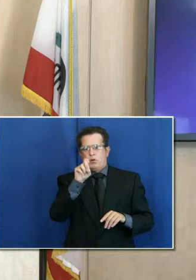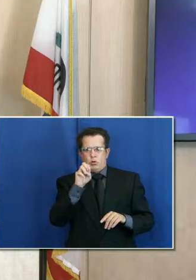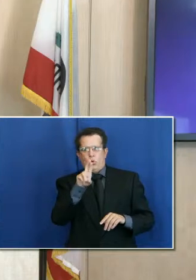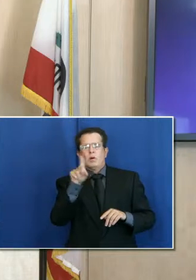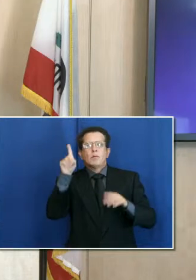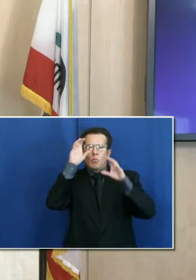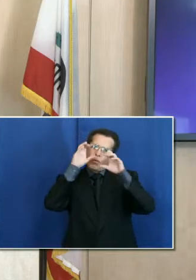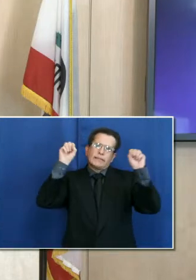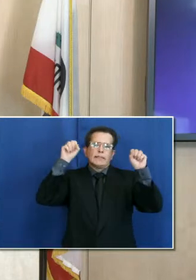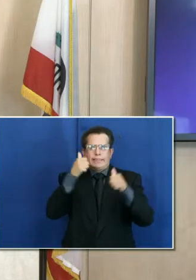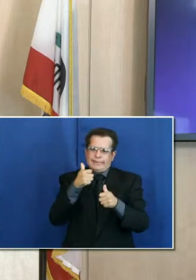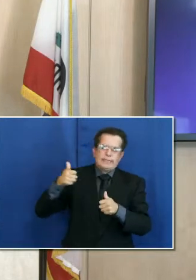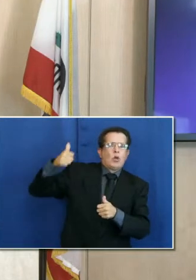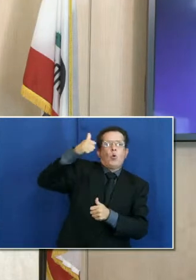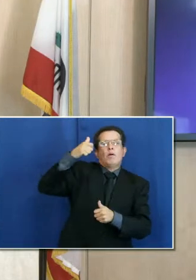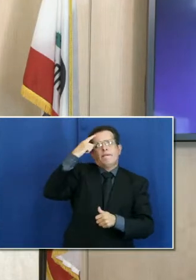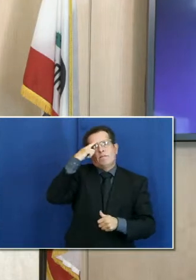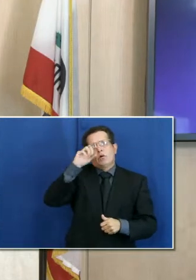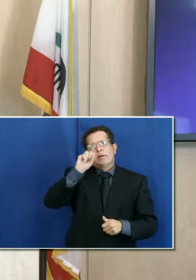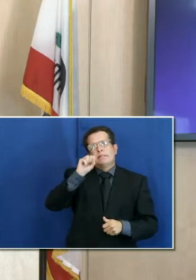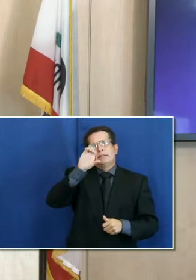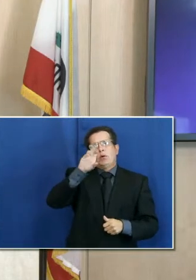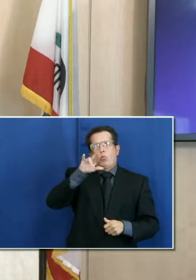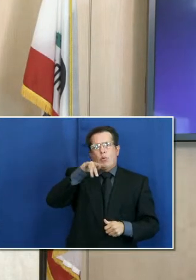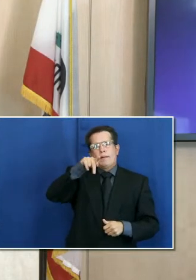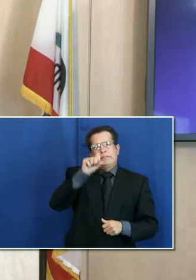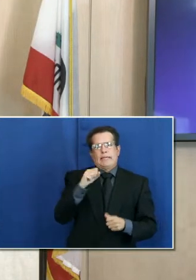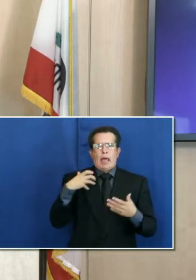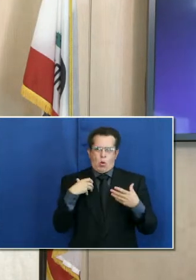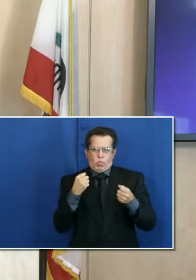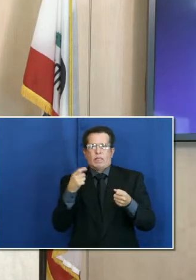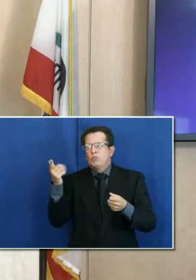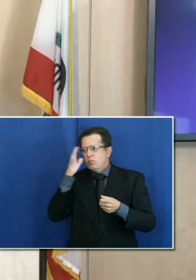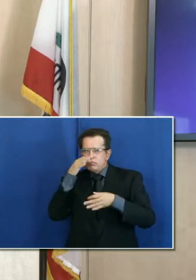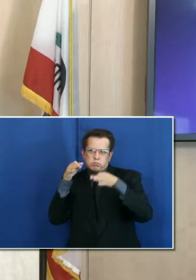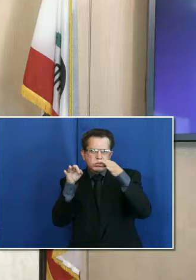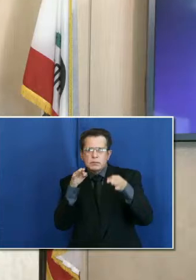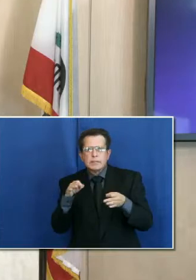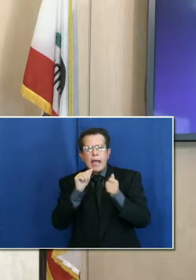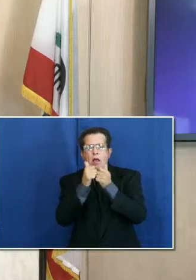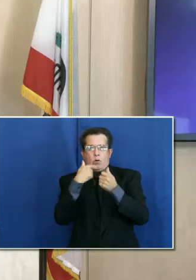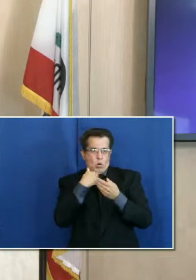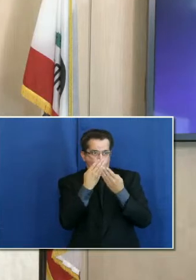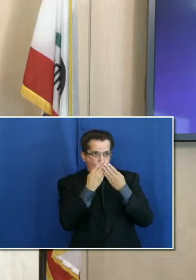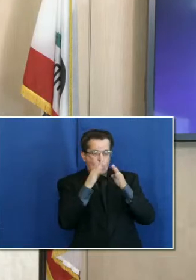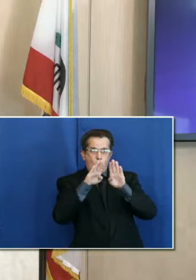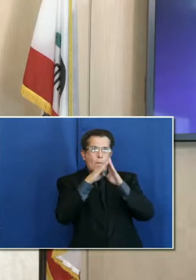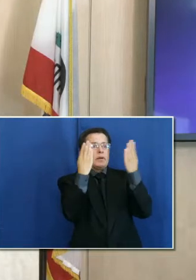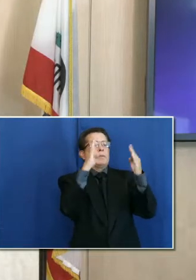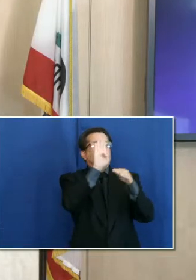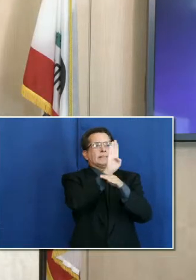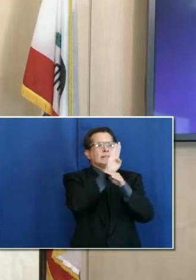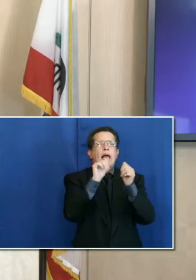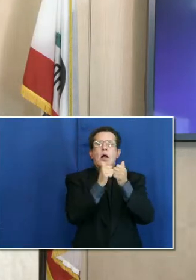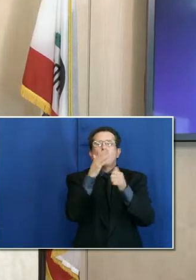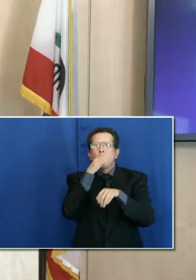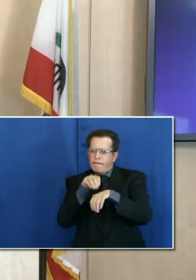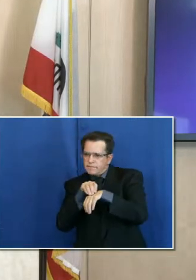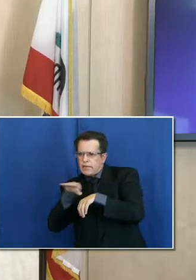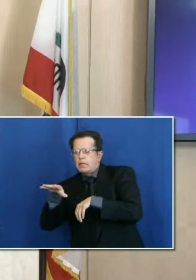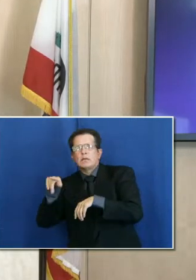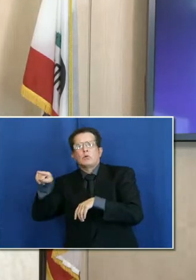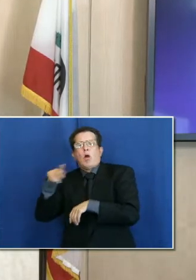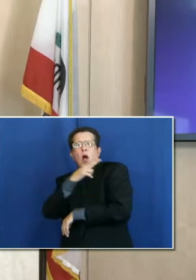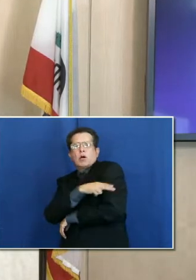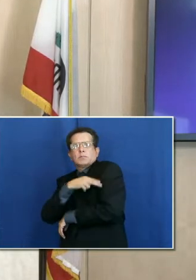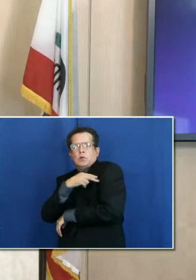Health. He's going to be talking about reopenings and the impact on our hospitals. But first, we'll hear from Supervisor Fletcher